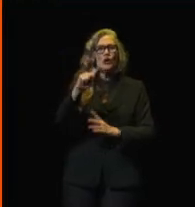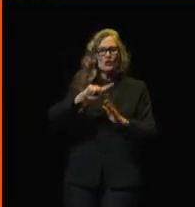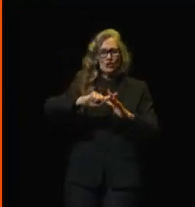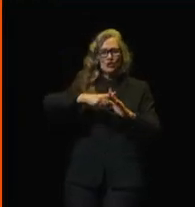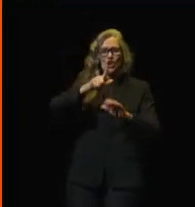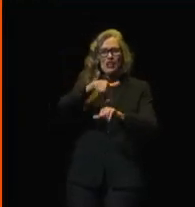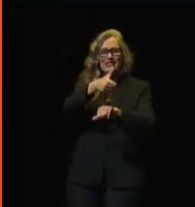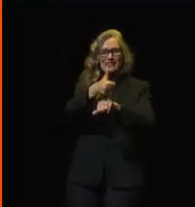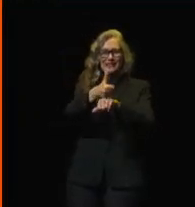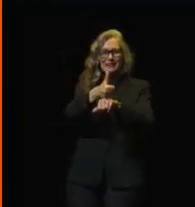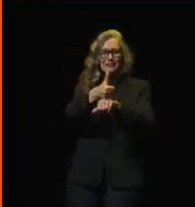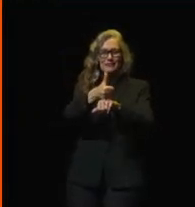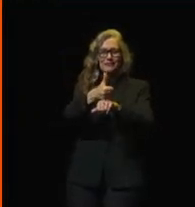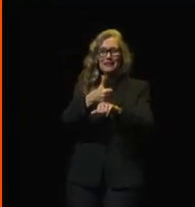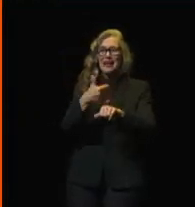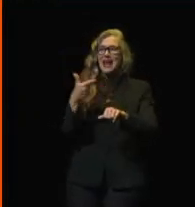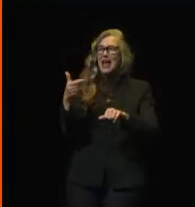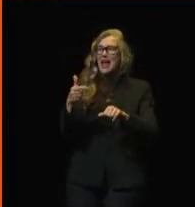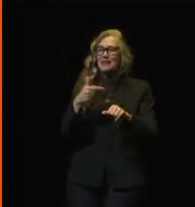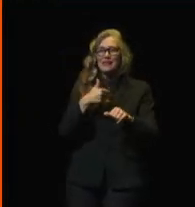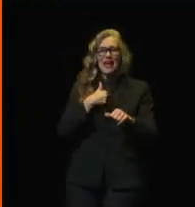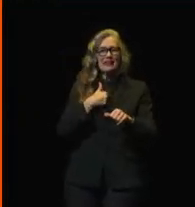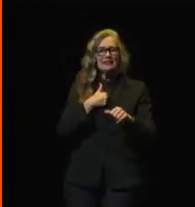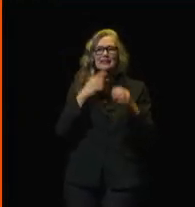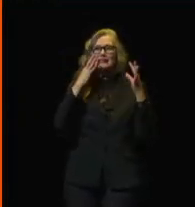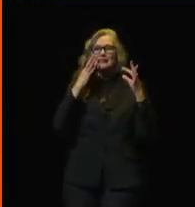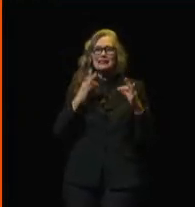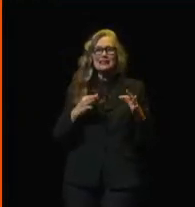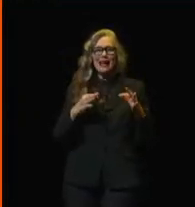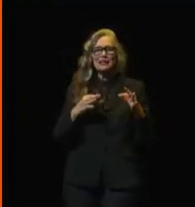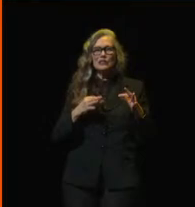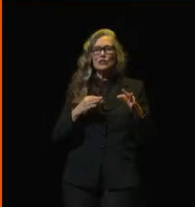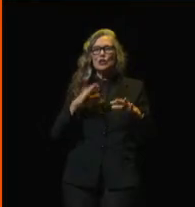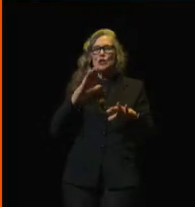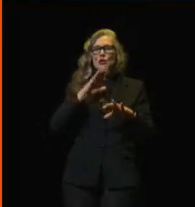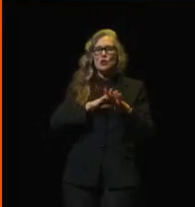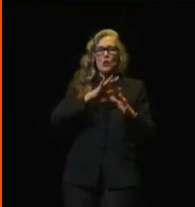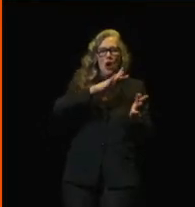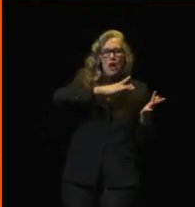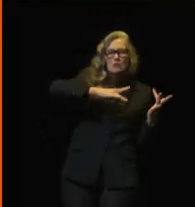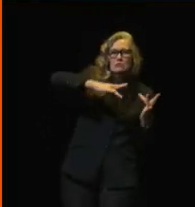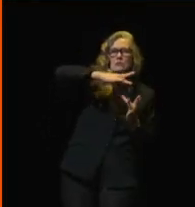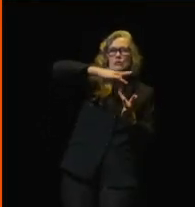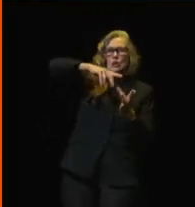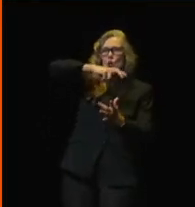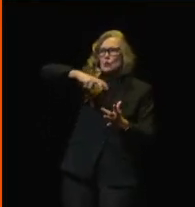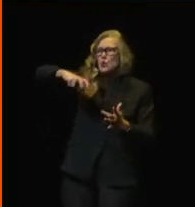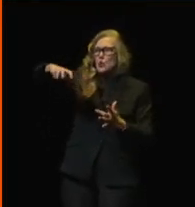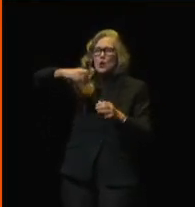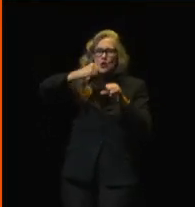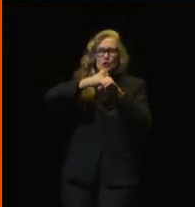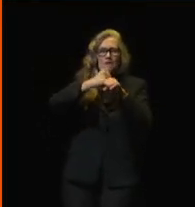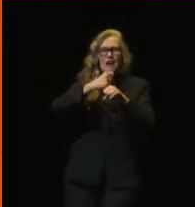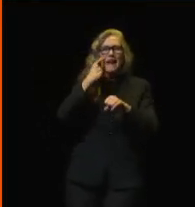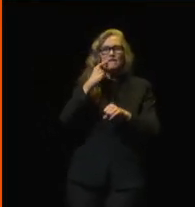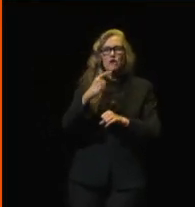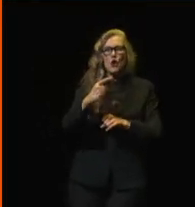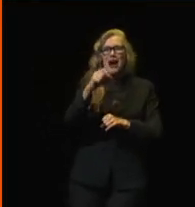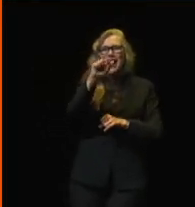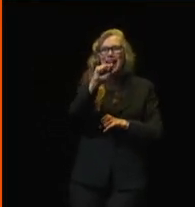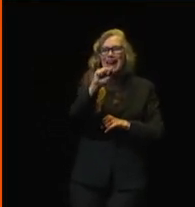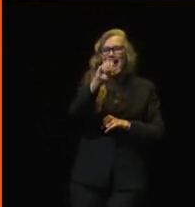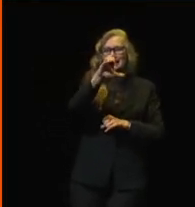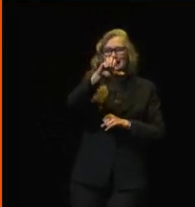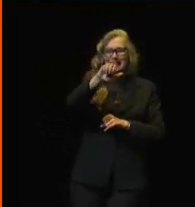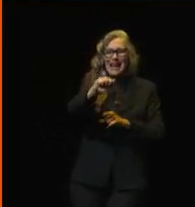to fight for the ACA, to fight for Medicare for All before the 2018 midterm election. And with a body that was betraying